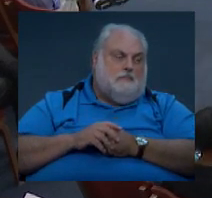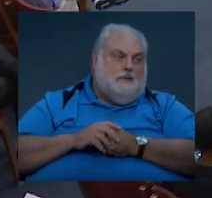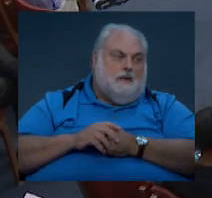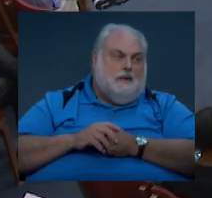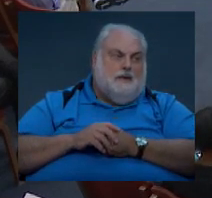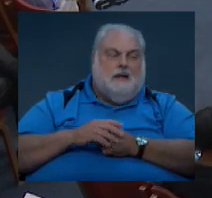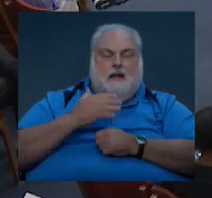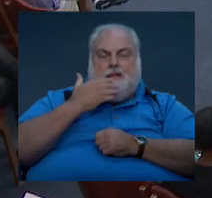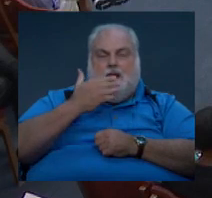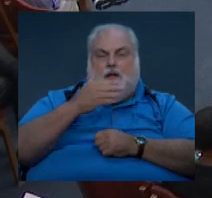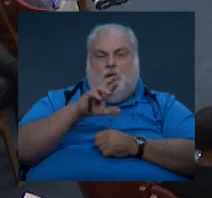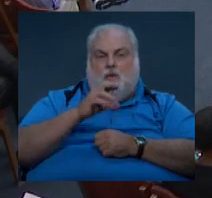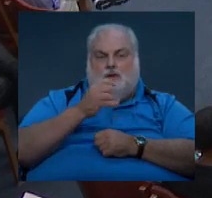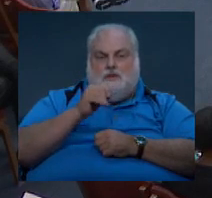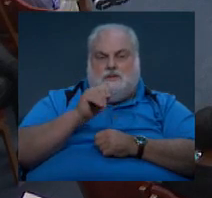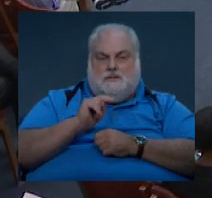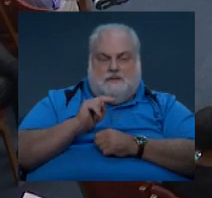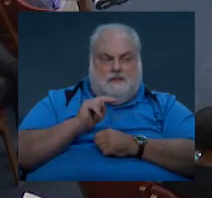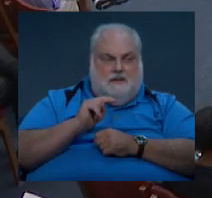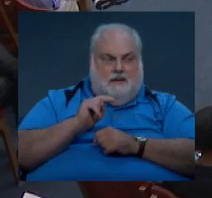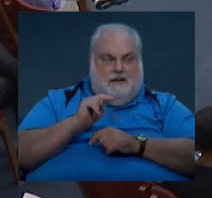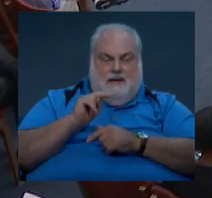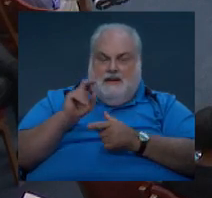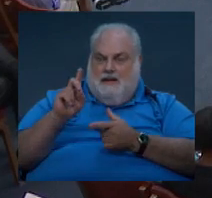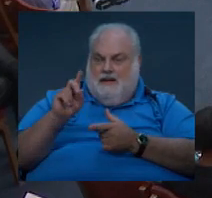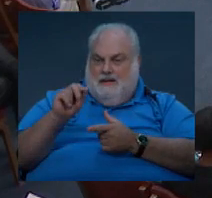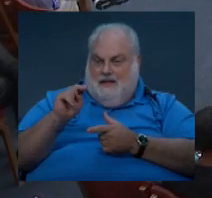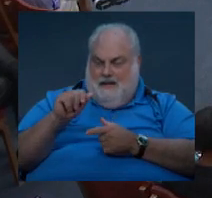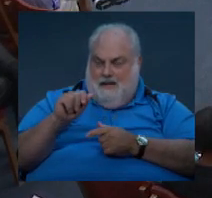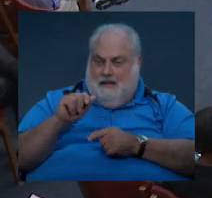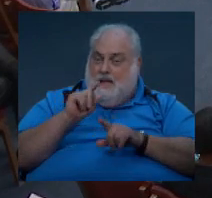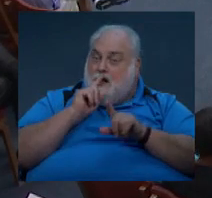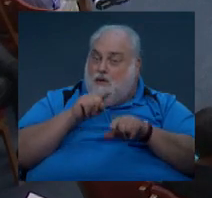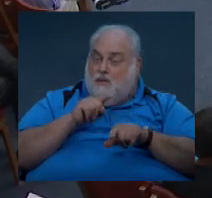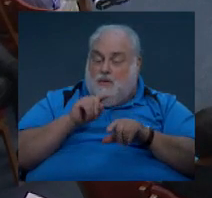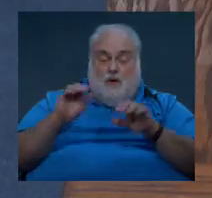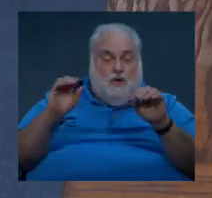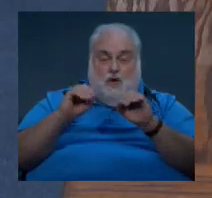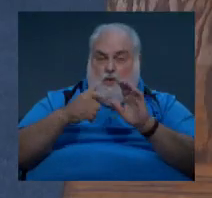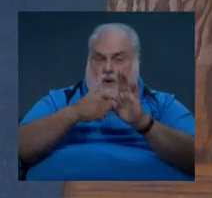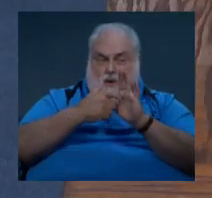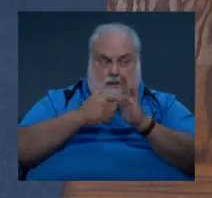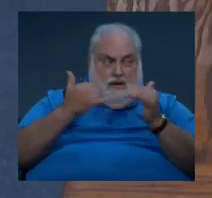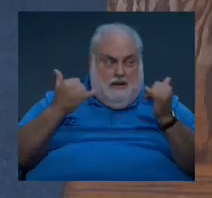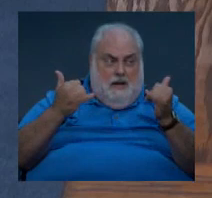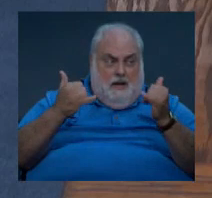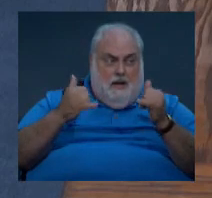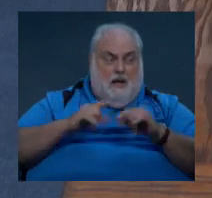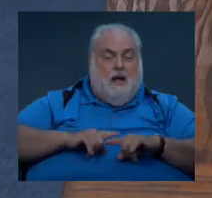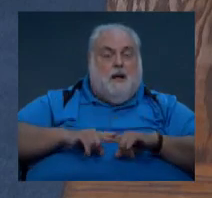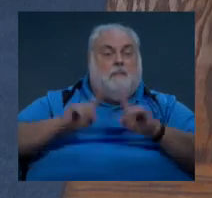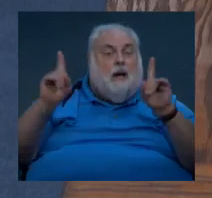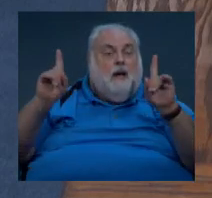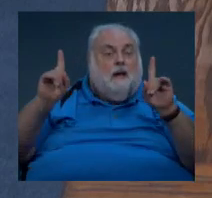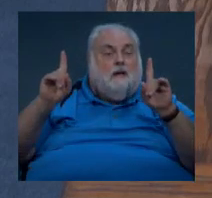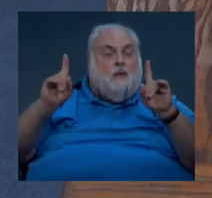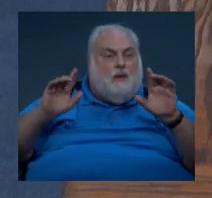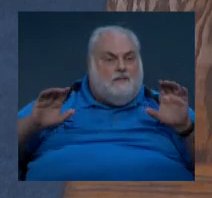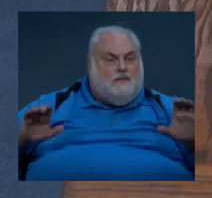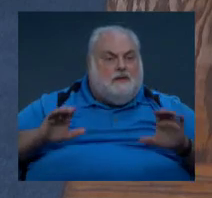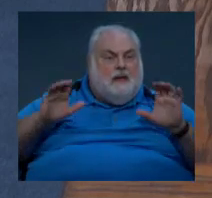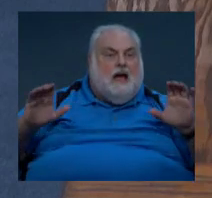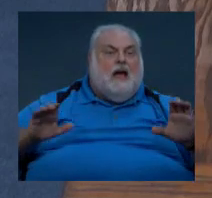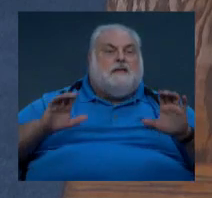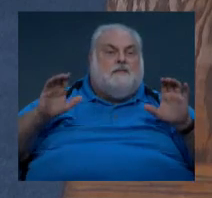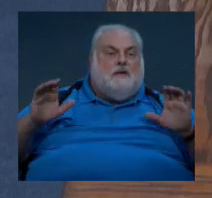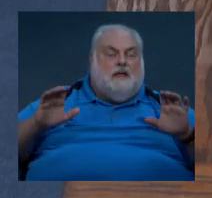Thank you, Director Richardson. Oh, Dana, I'm sorry. To answer your question, no, there isn't right now, but what we have been doing is